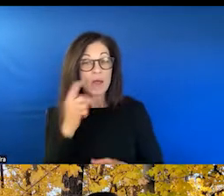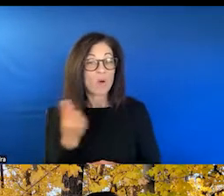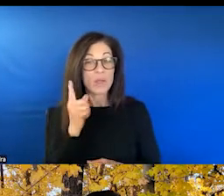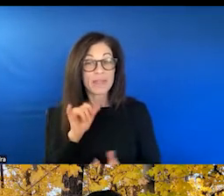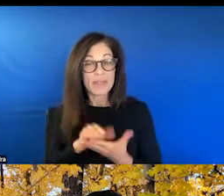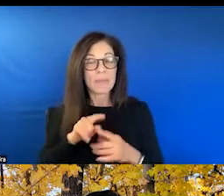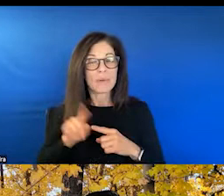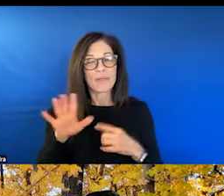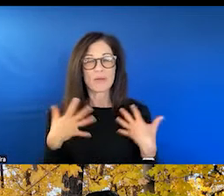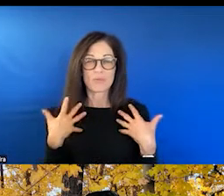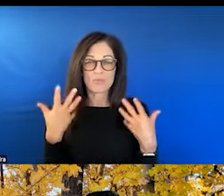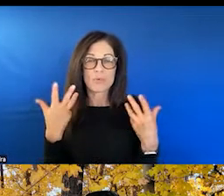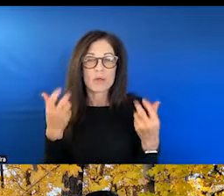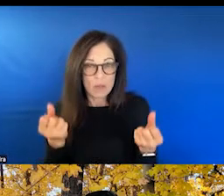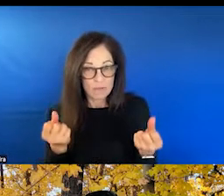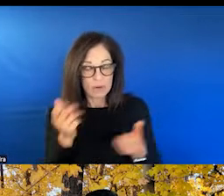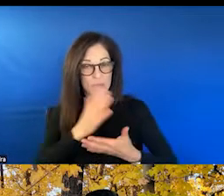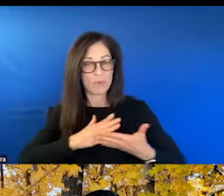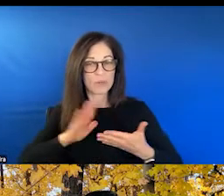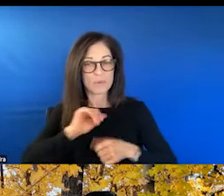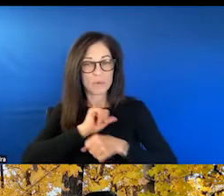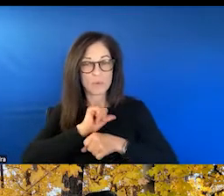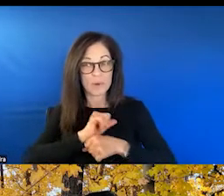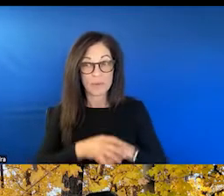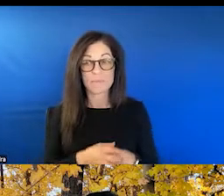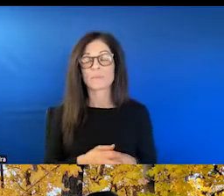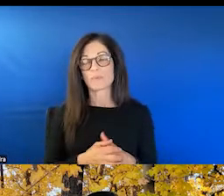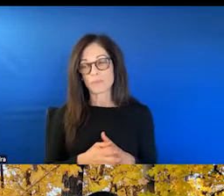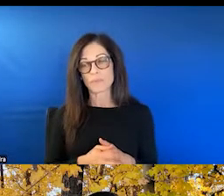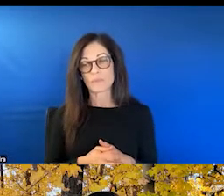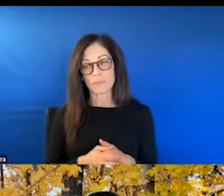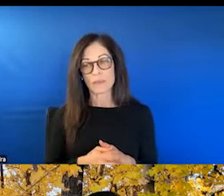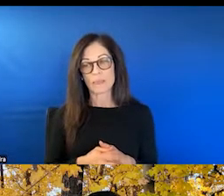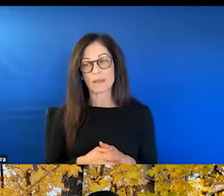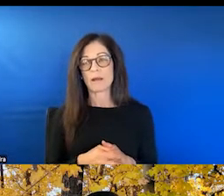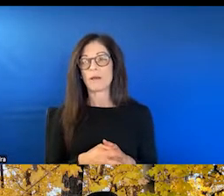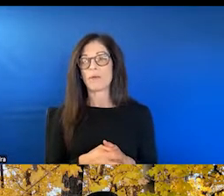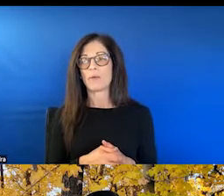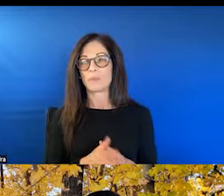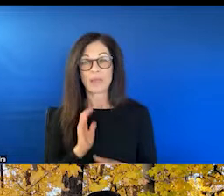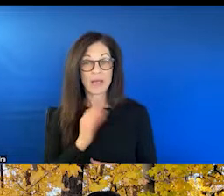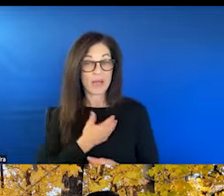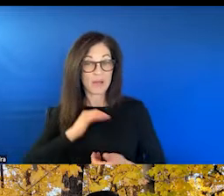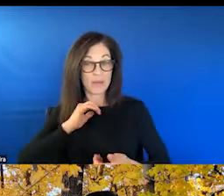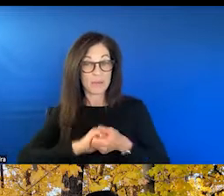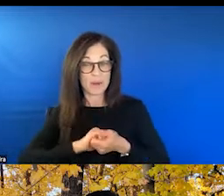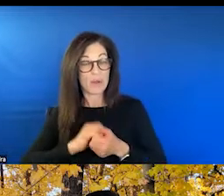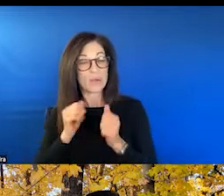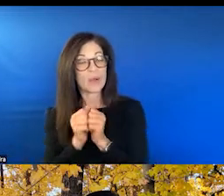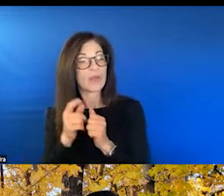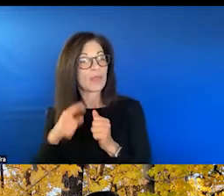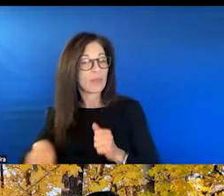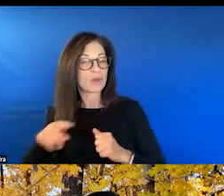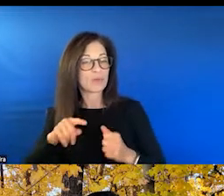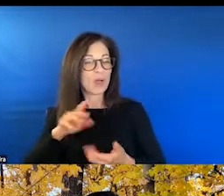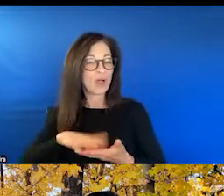recovery aspects of the work. And in such that, our partnership with Lurie Children has been kind of innovative